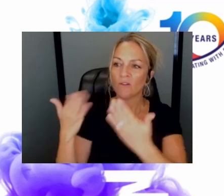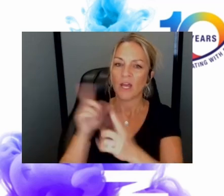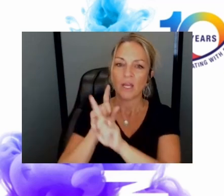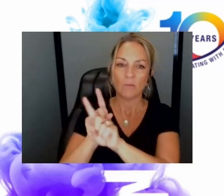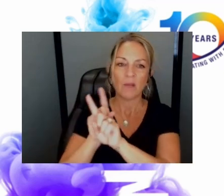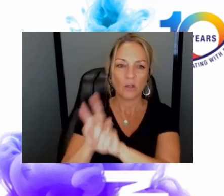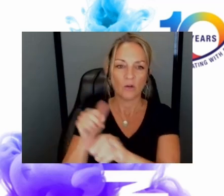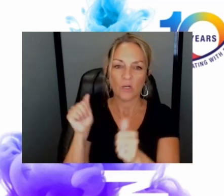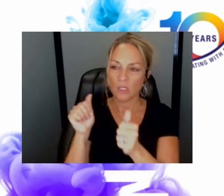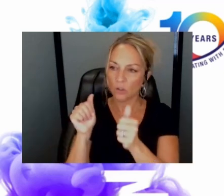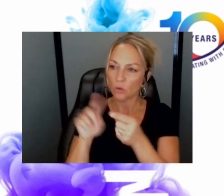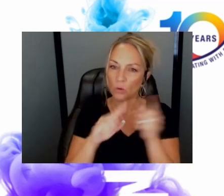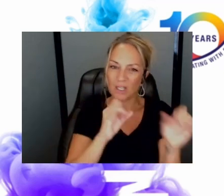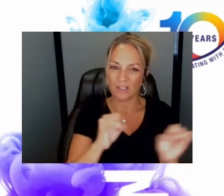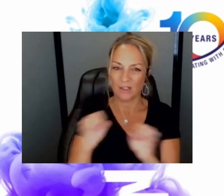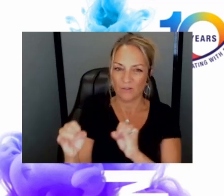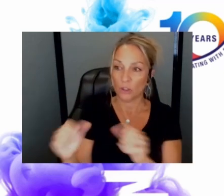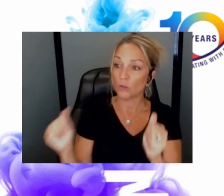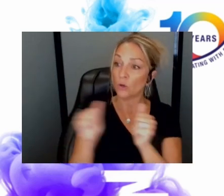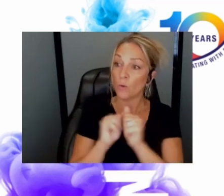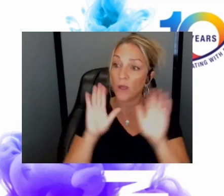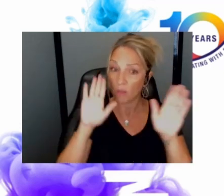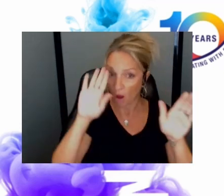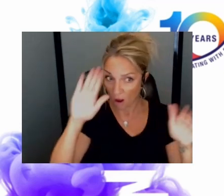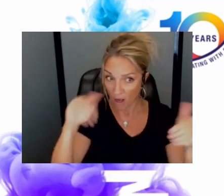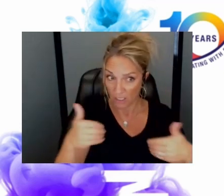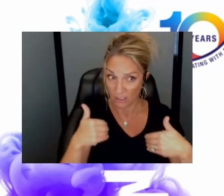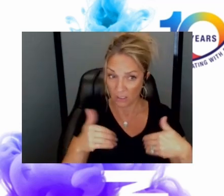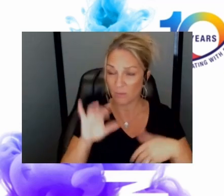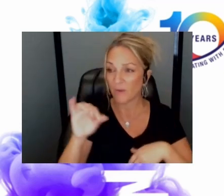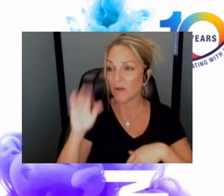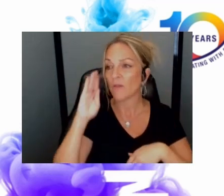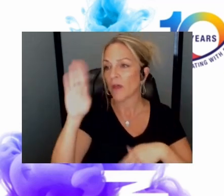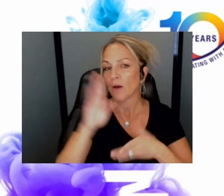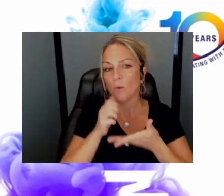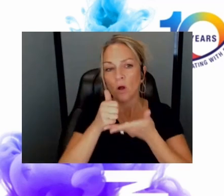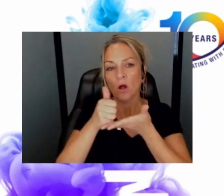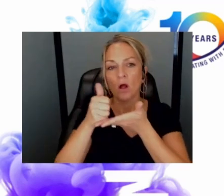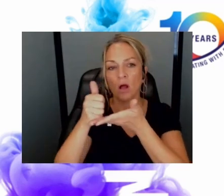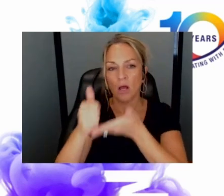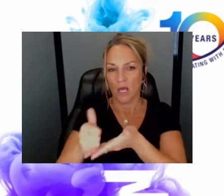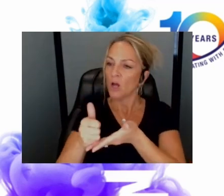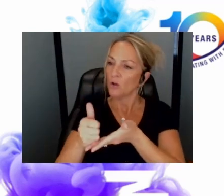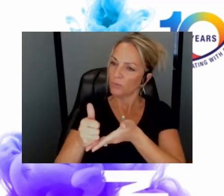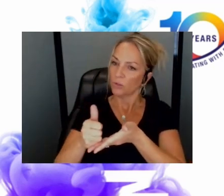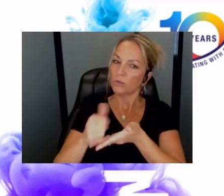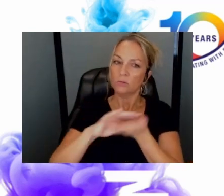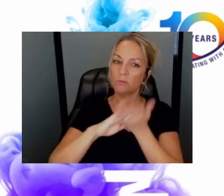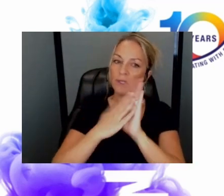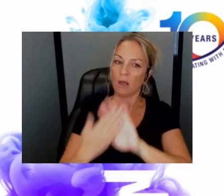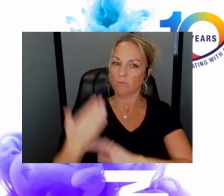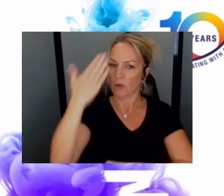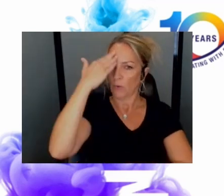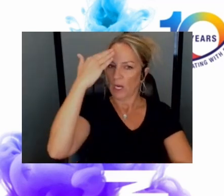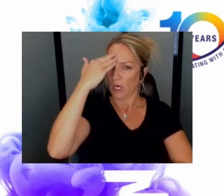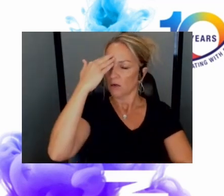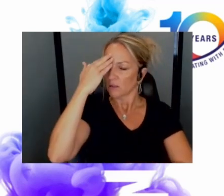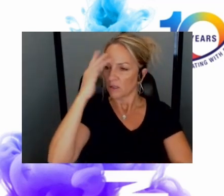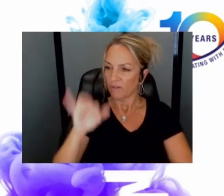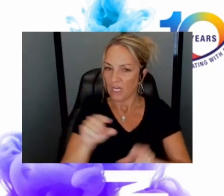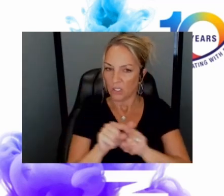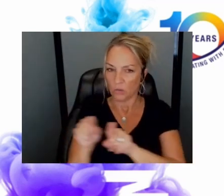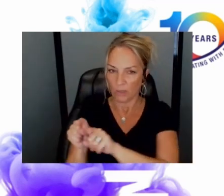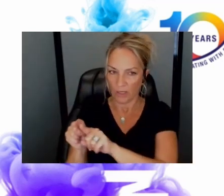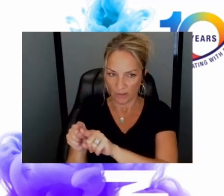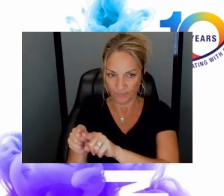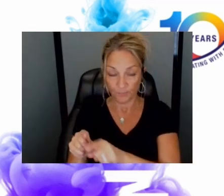with autism, and that helps to bring some awareness to it as well. I think the most important